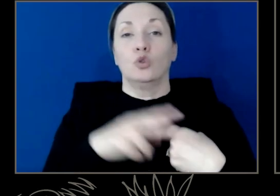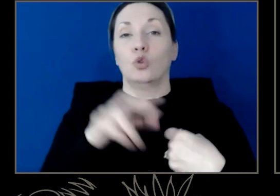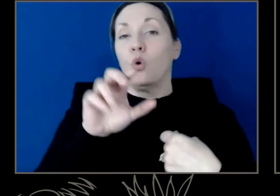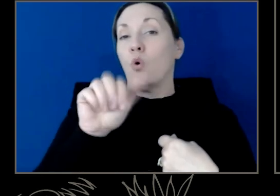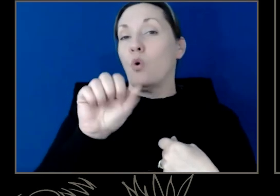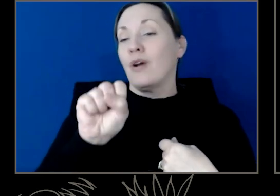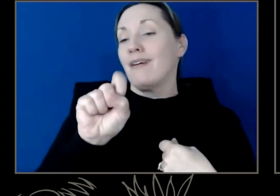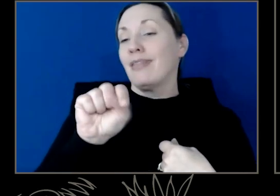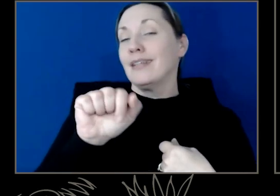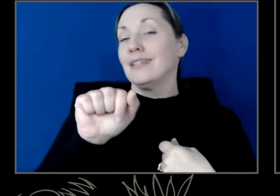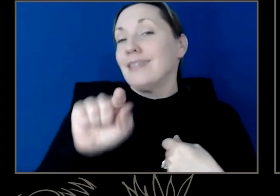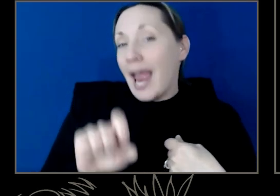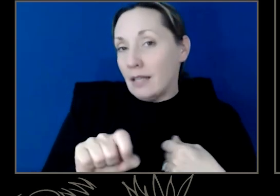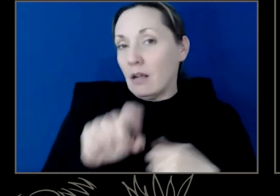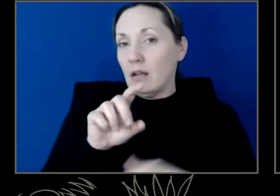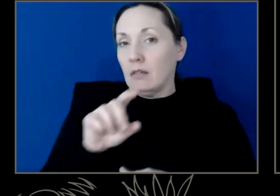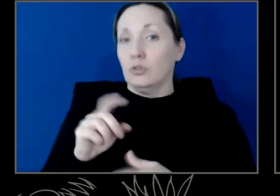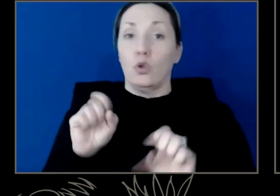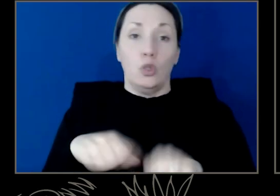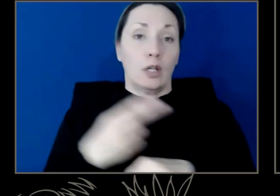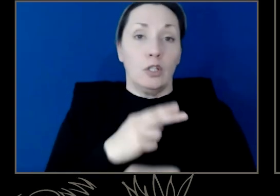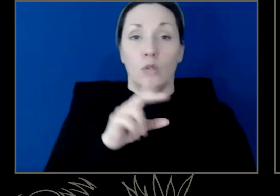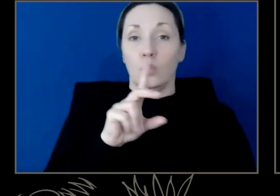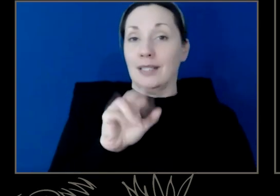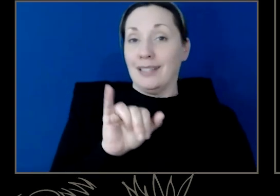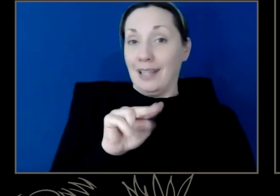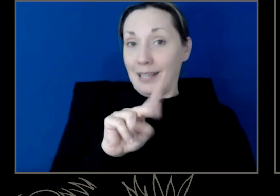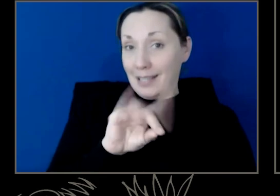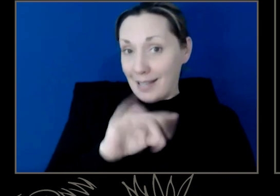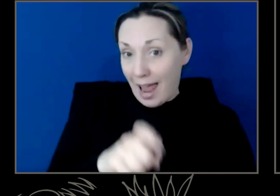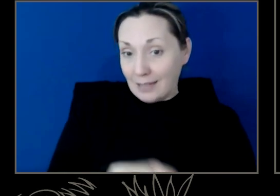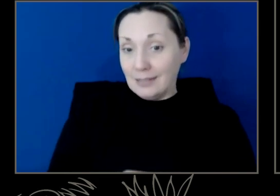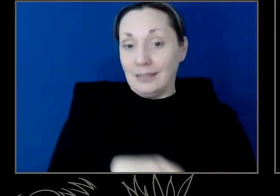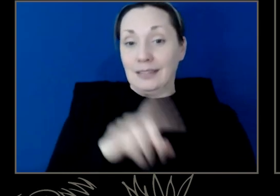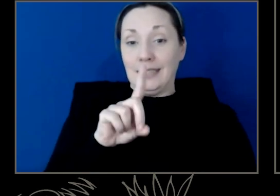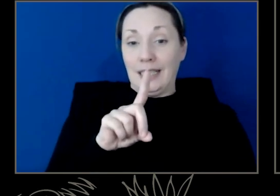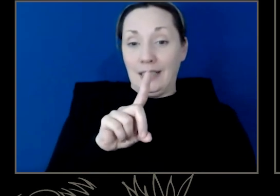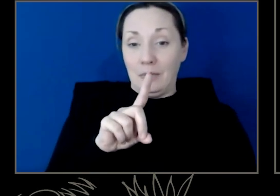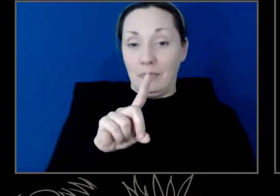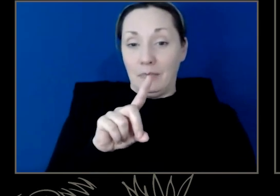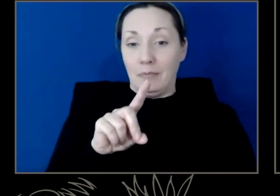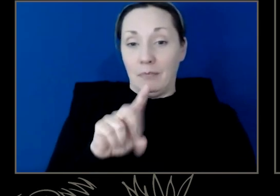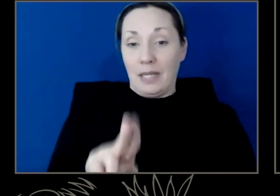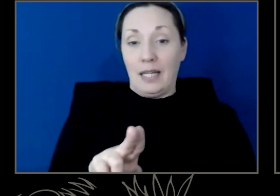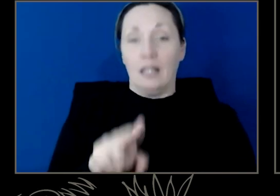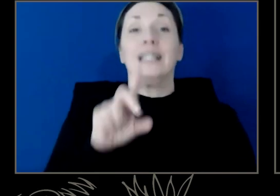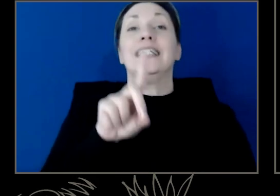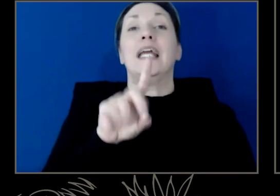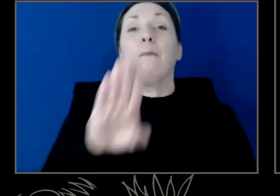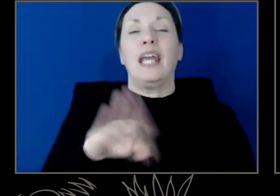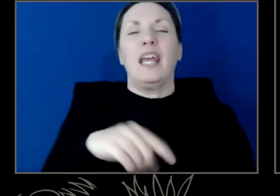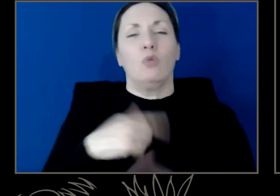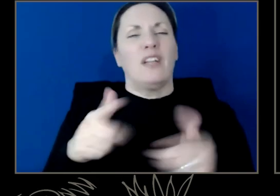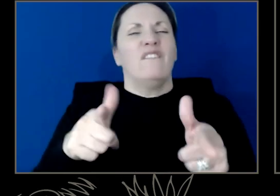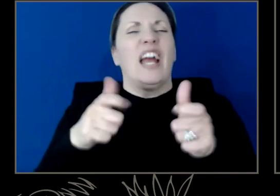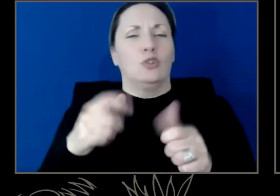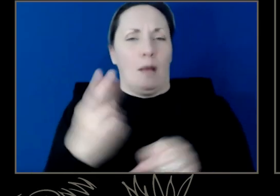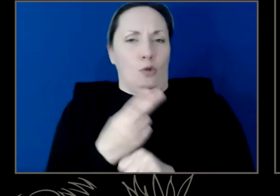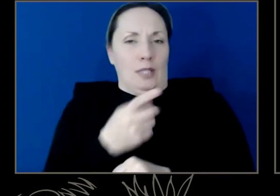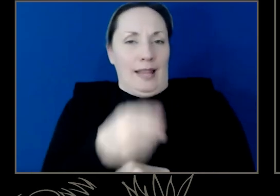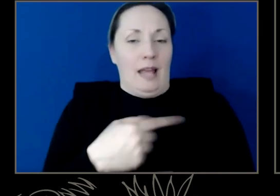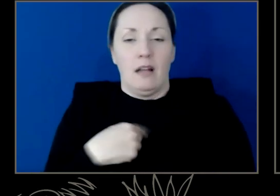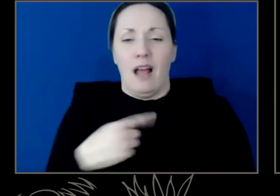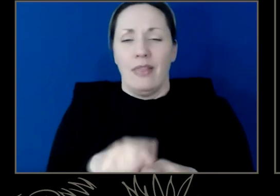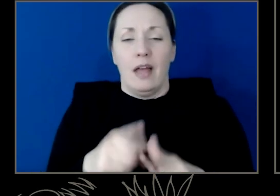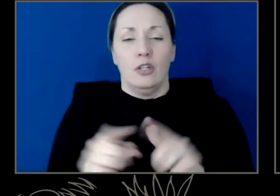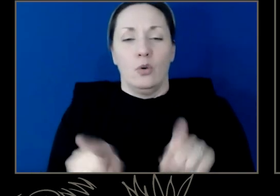the database. So you can use IndexedDB, which is faster, which is what I'm doing here. You can also just use in-memory state if you only